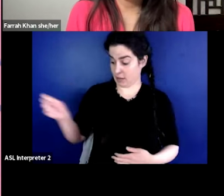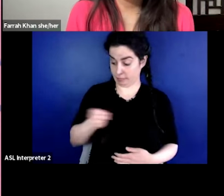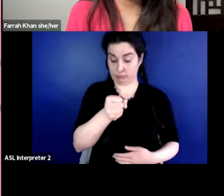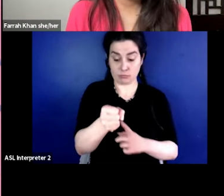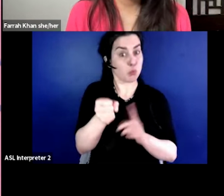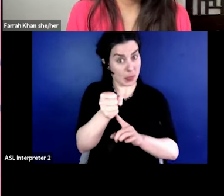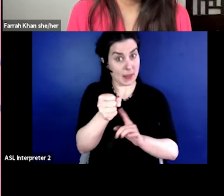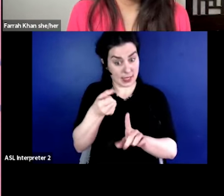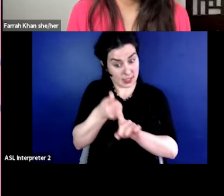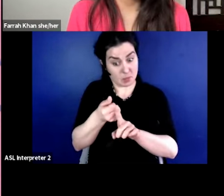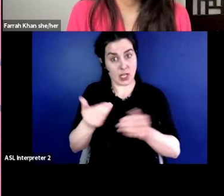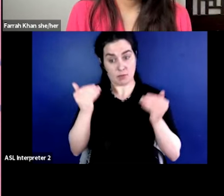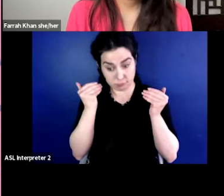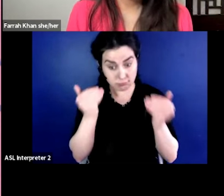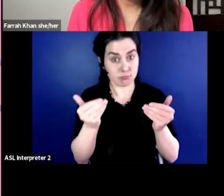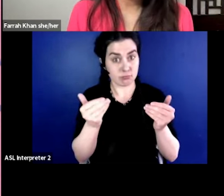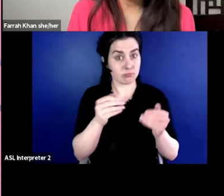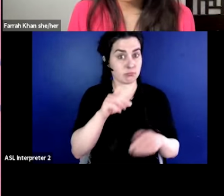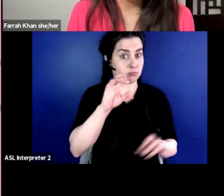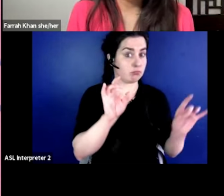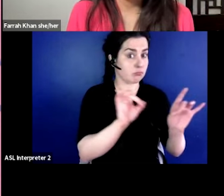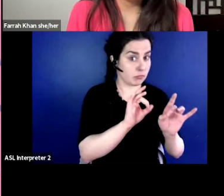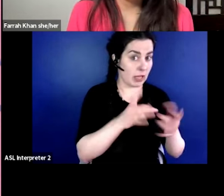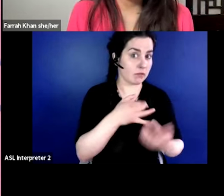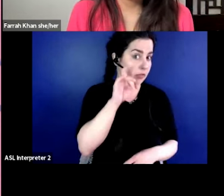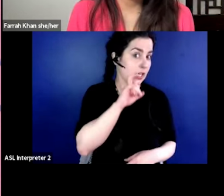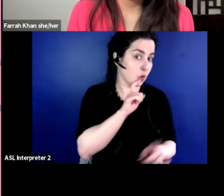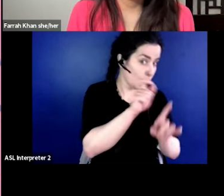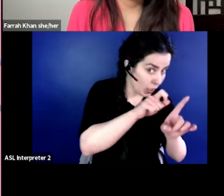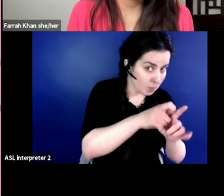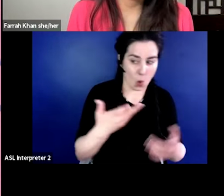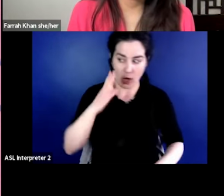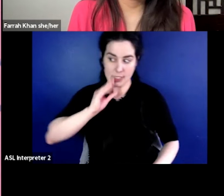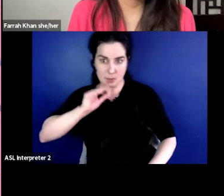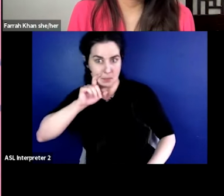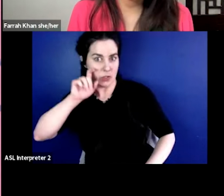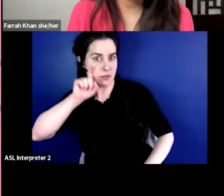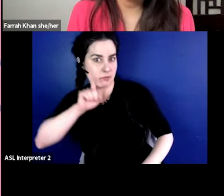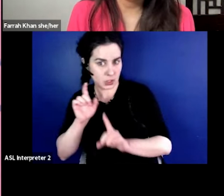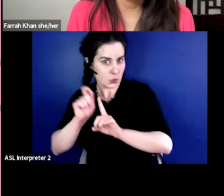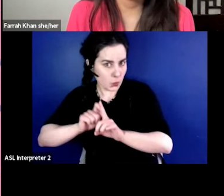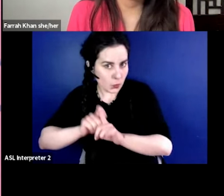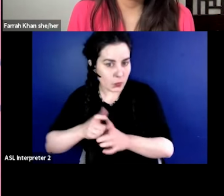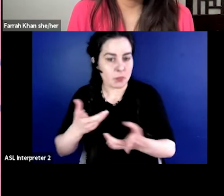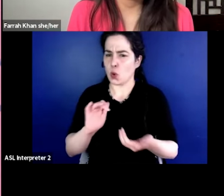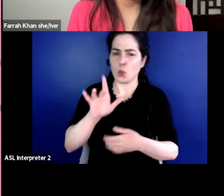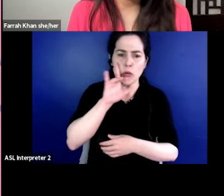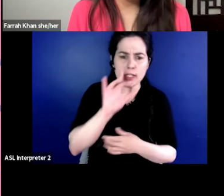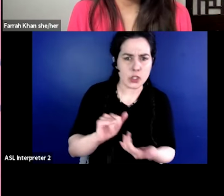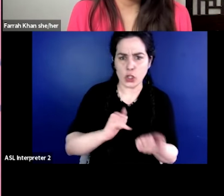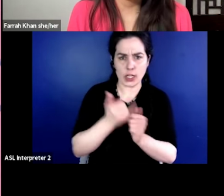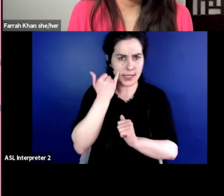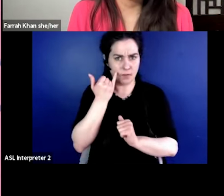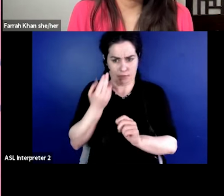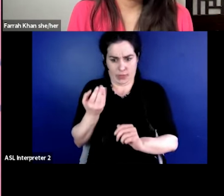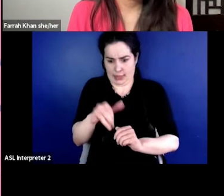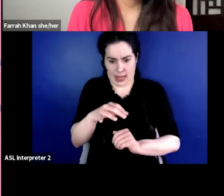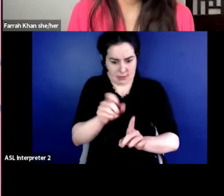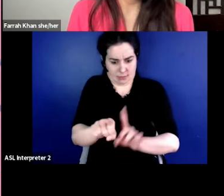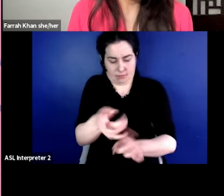harassment themselves or be sexually harassed. What are best practices for that? What does that look like? And we brought together some key investigators that are doing groundbreaking work in